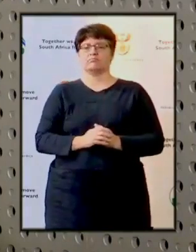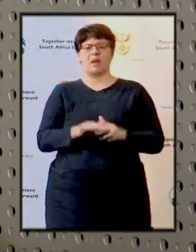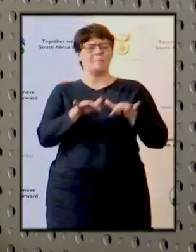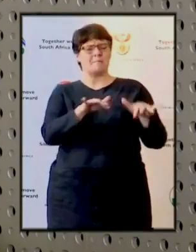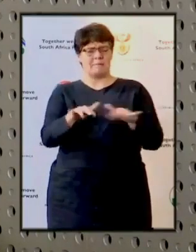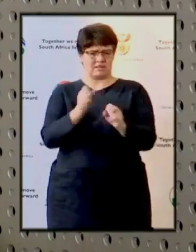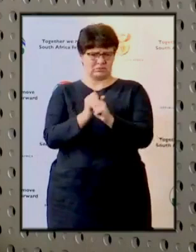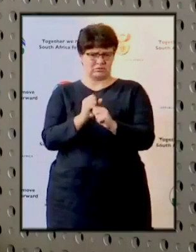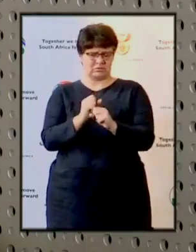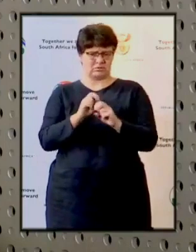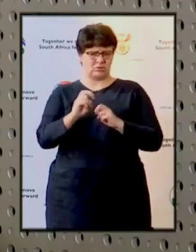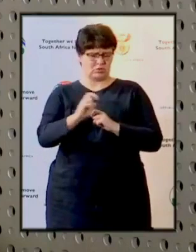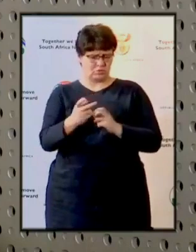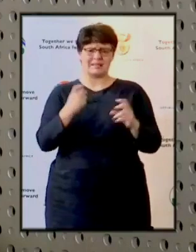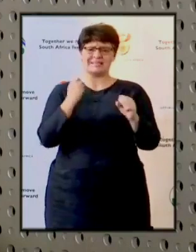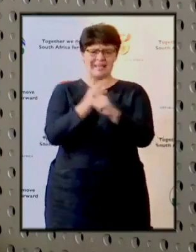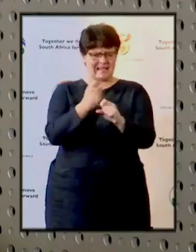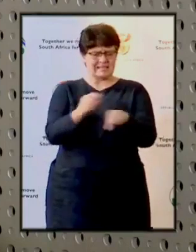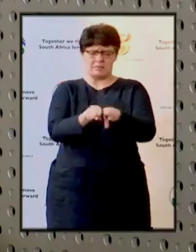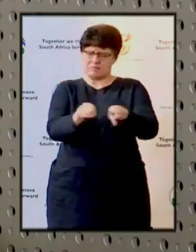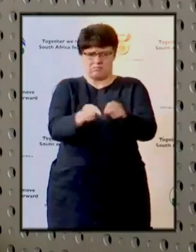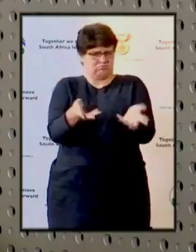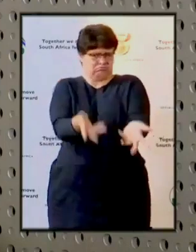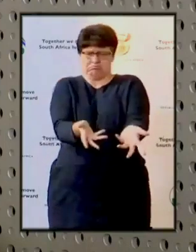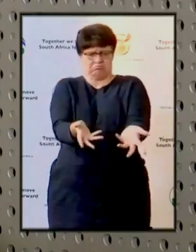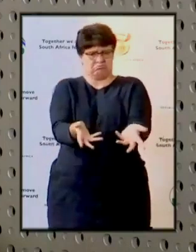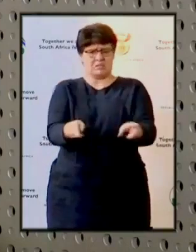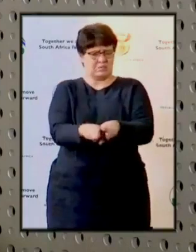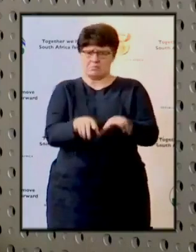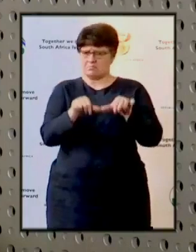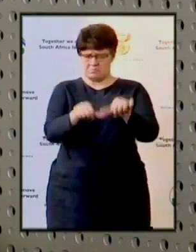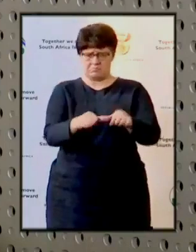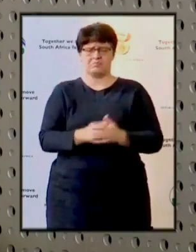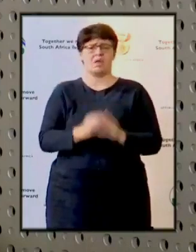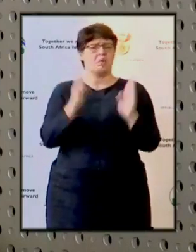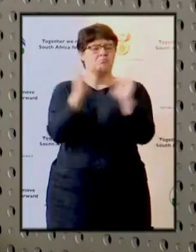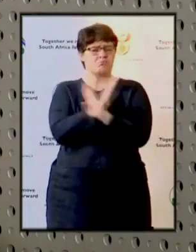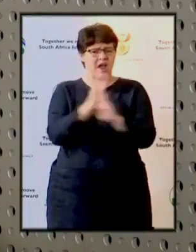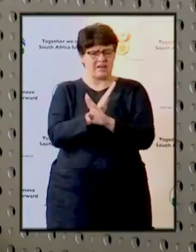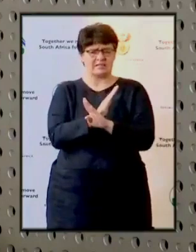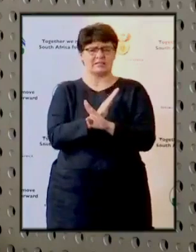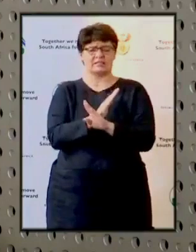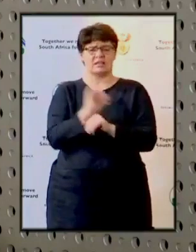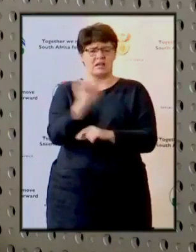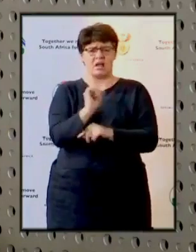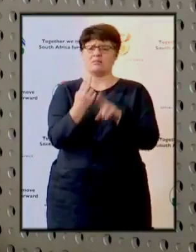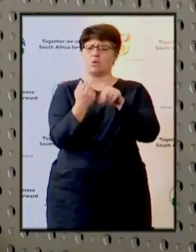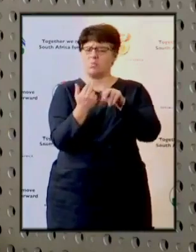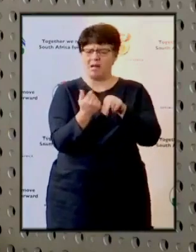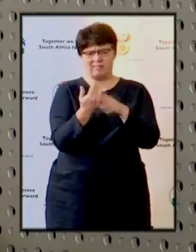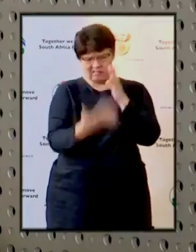there will be taxis as they are now, private cars as they are now, e-hailing as there is